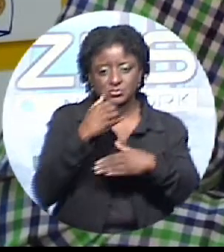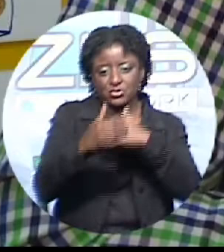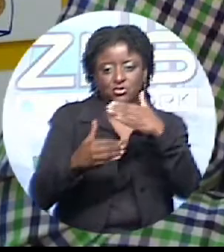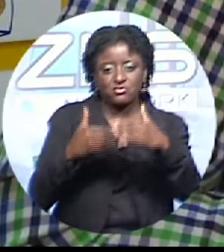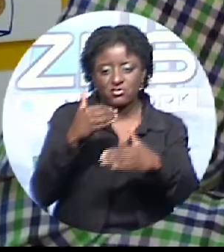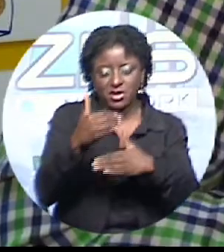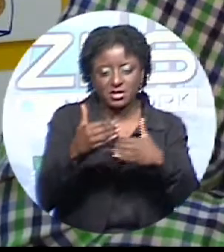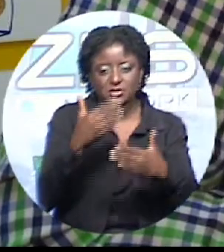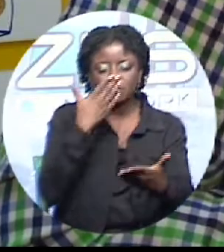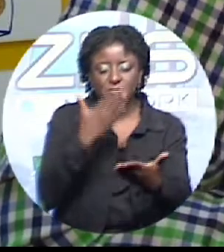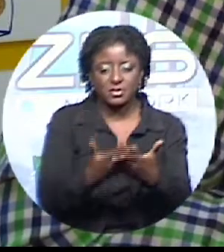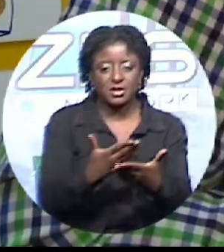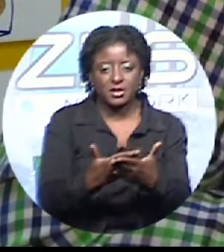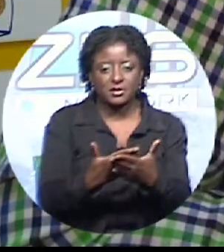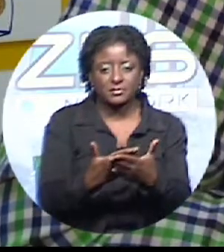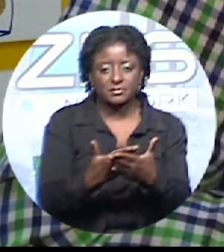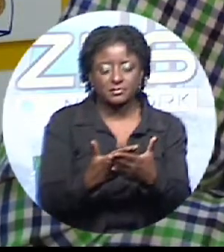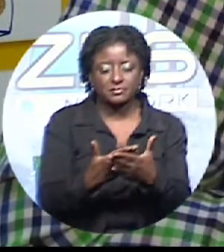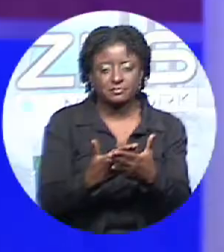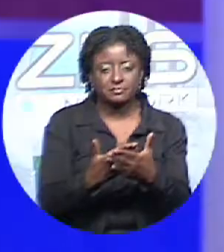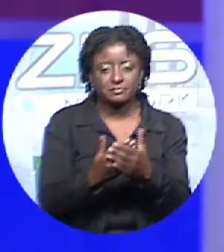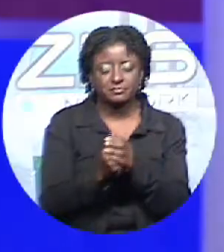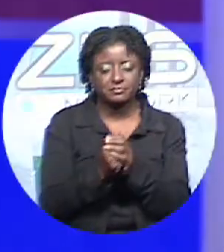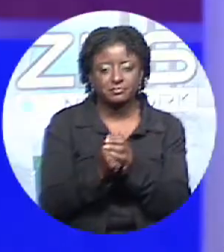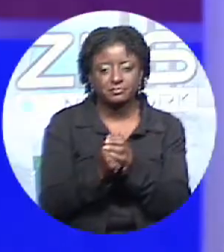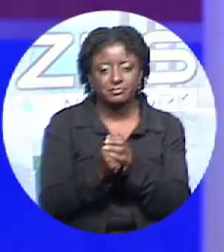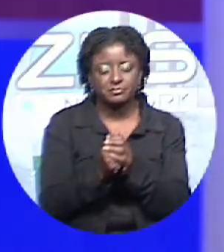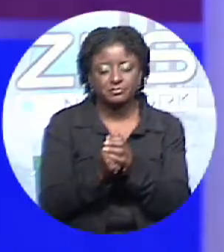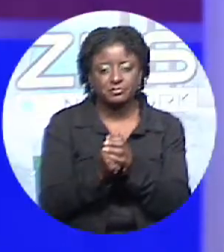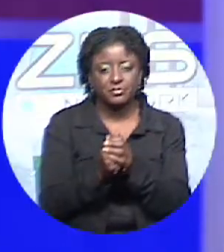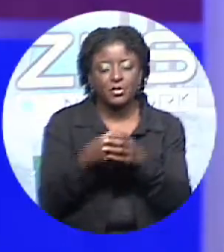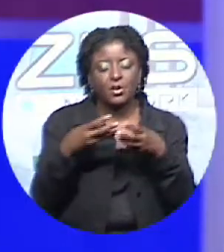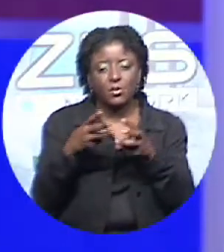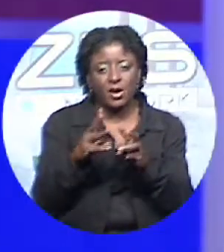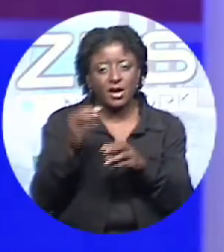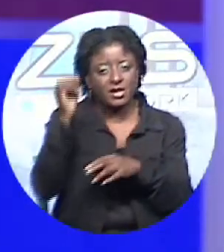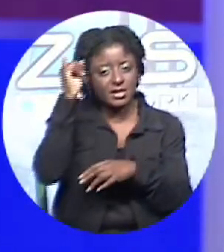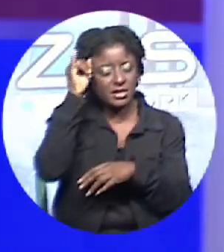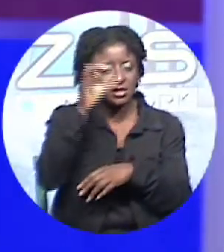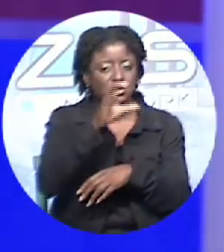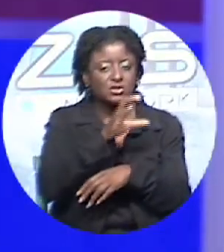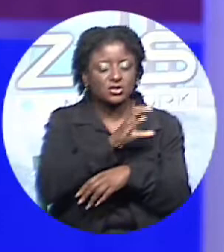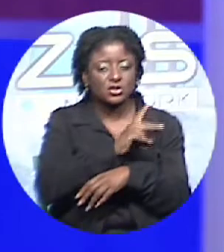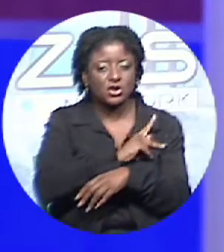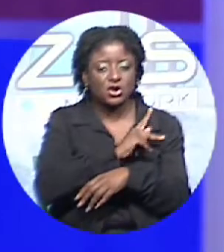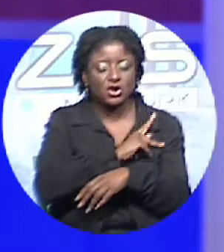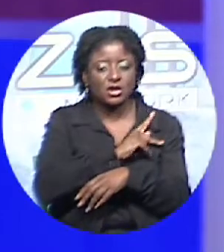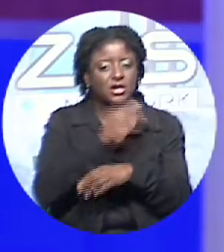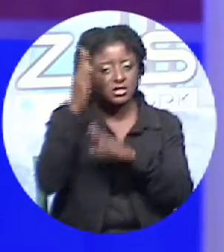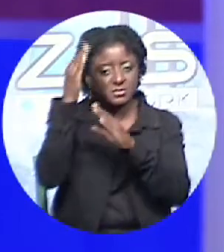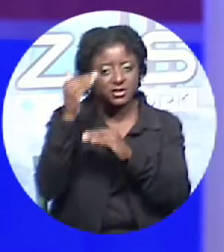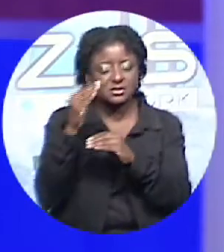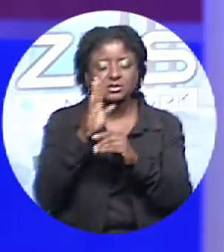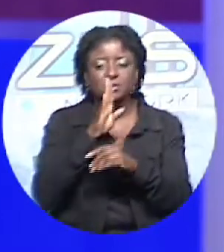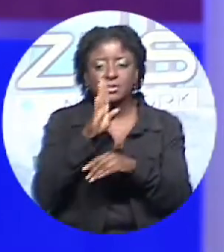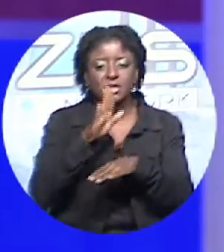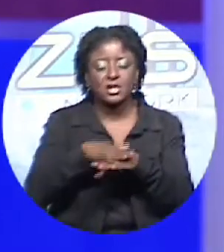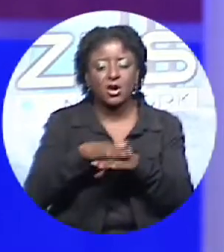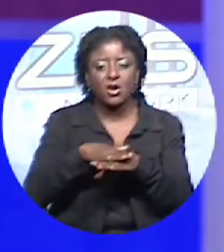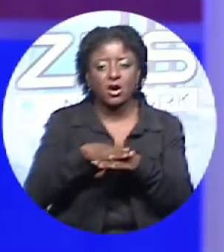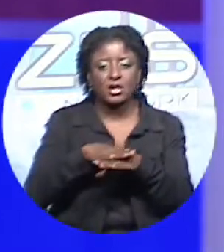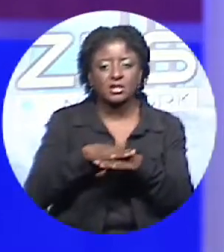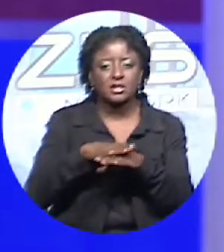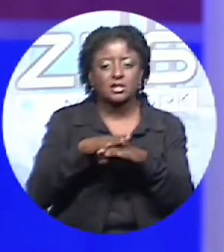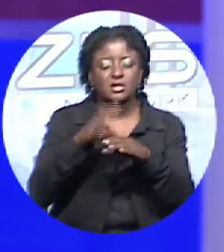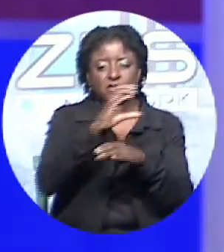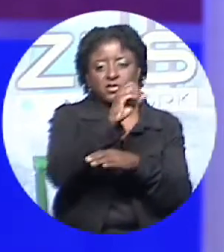run a sub 21, you become legit. Now, while Ian Kerr is expected to be named to our Charifta track and field team, his brother